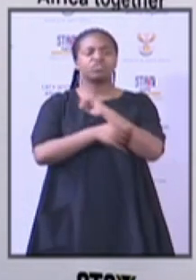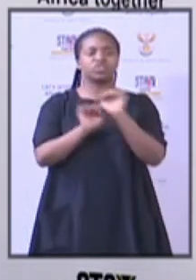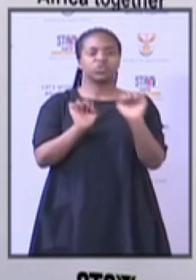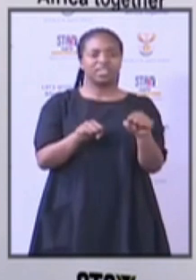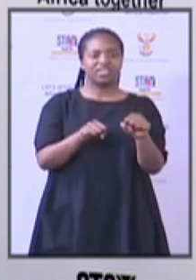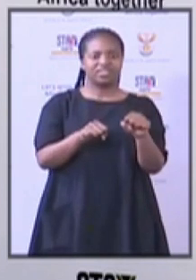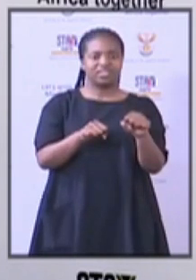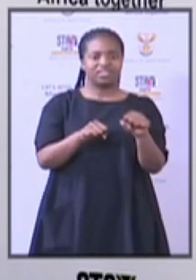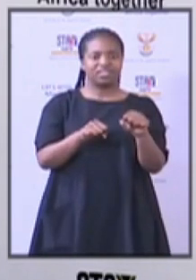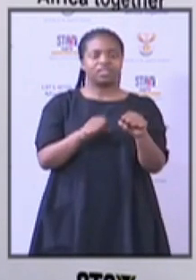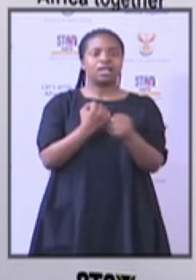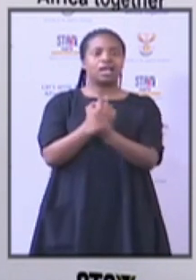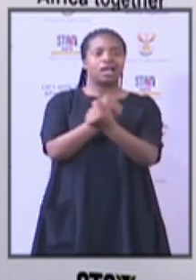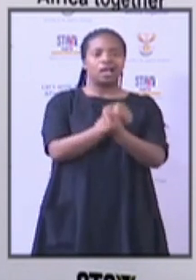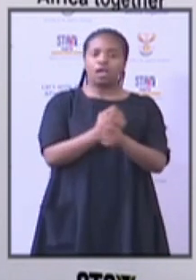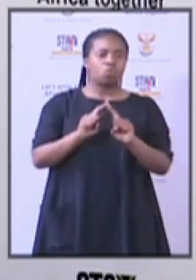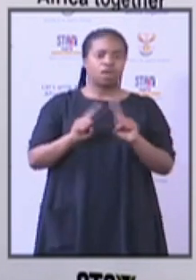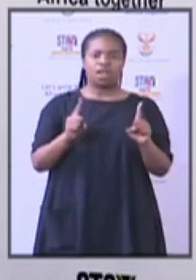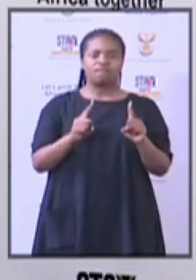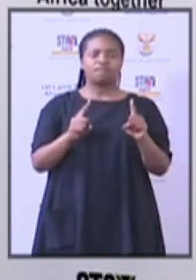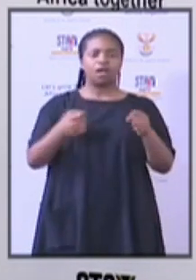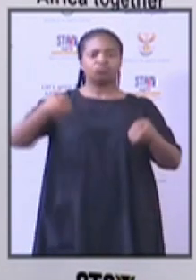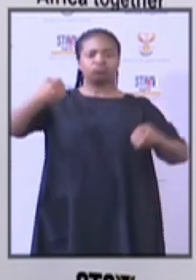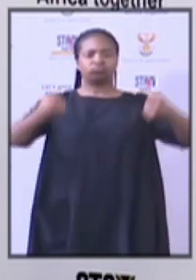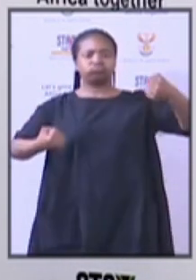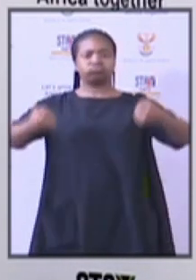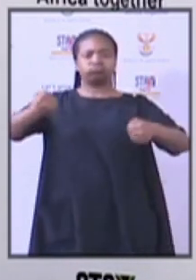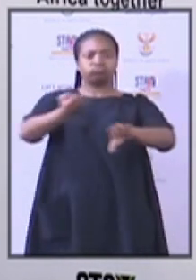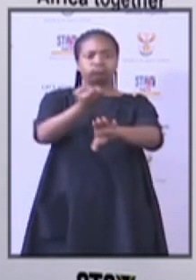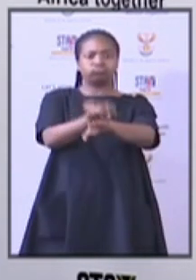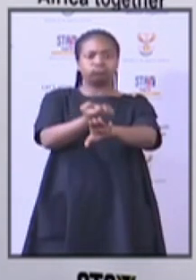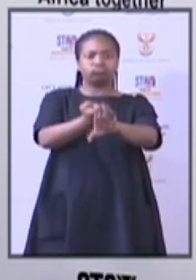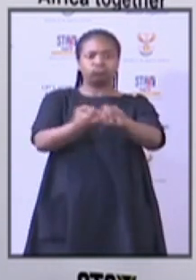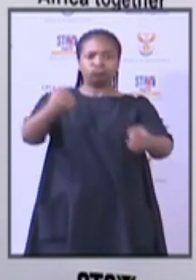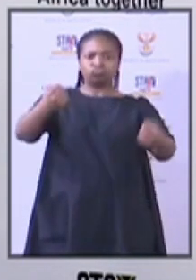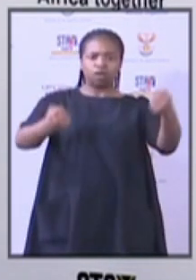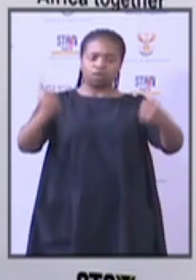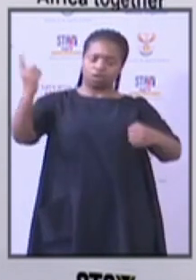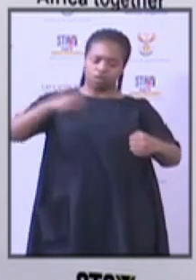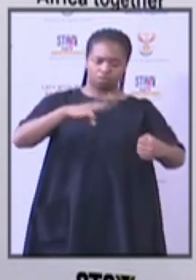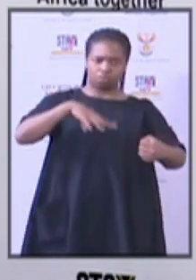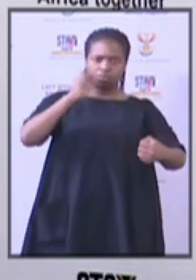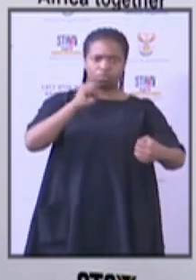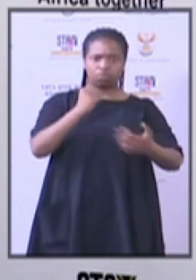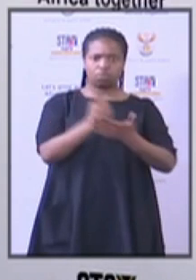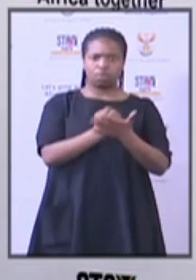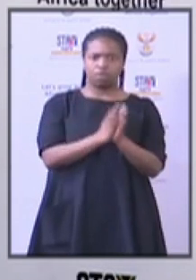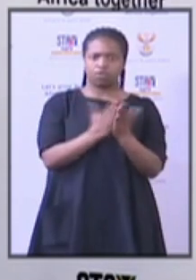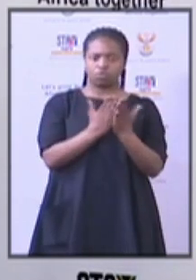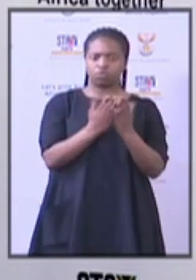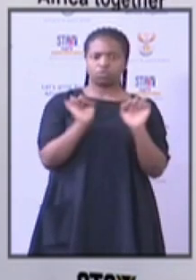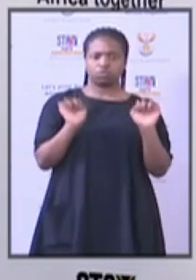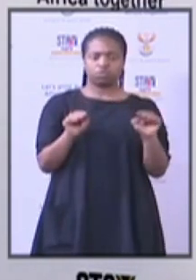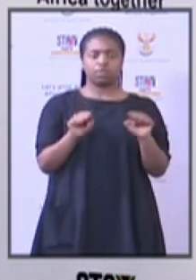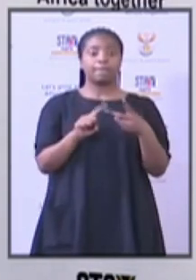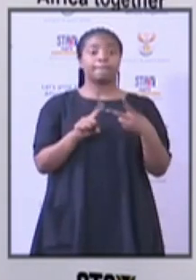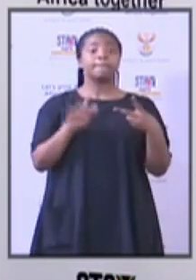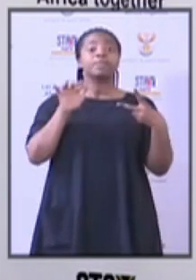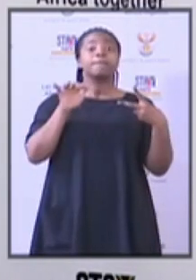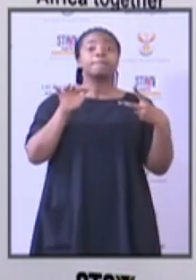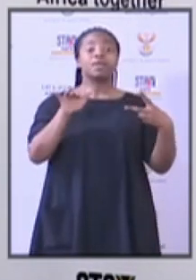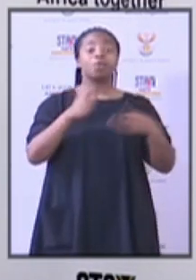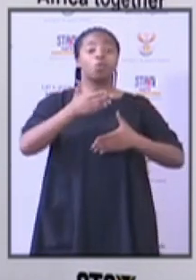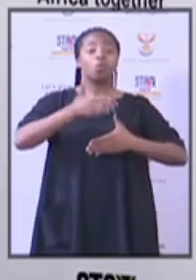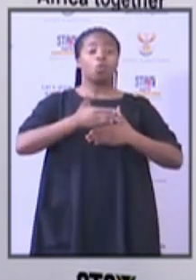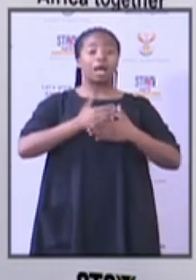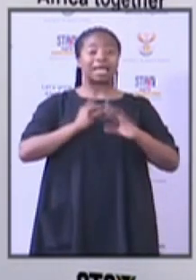our borders, we have never closed that. The truck drivers, many of them came to take passports from us. People who are involved in